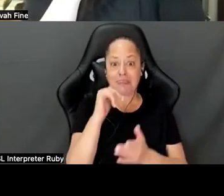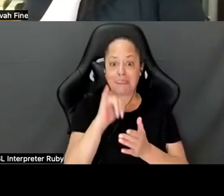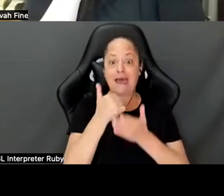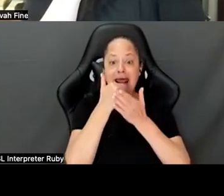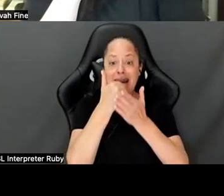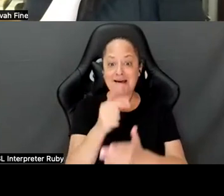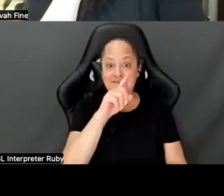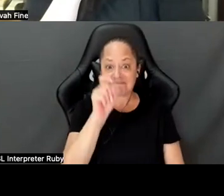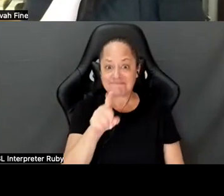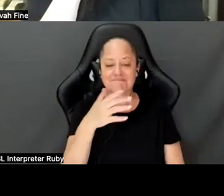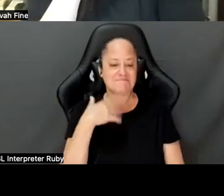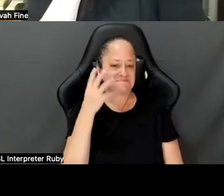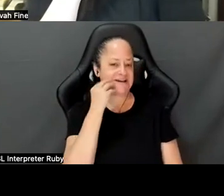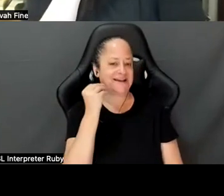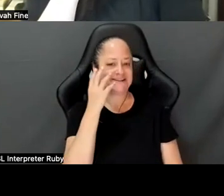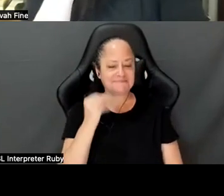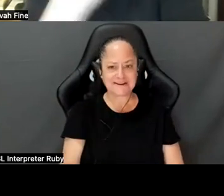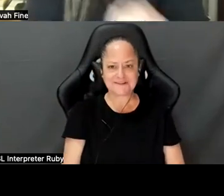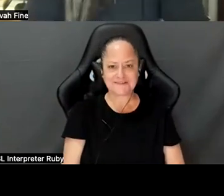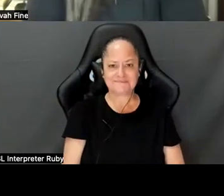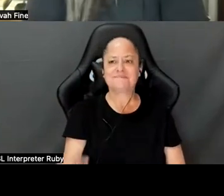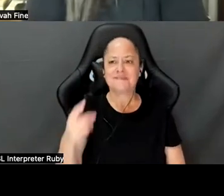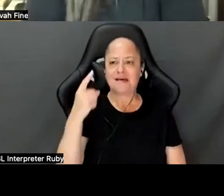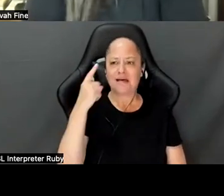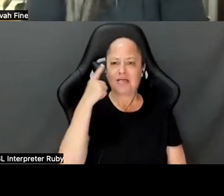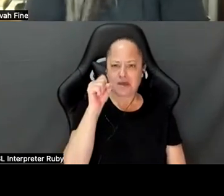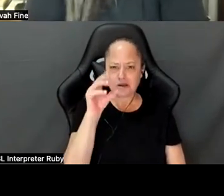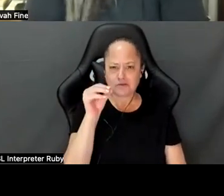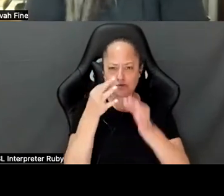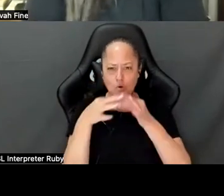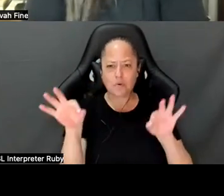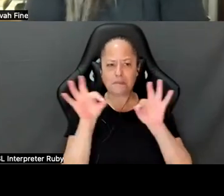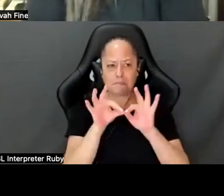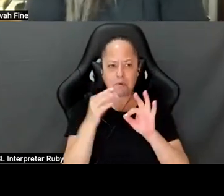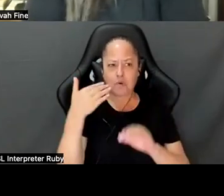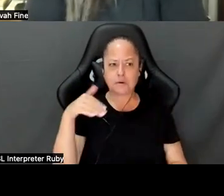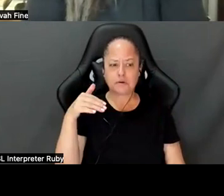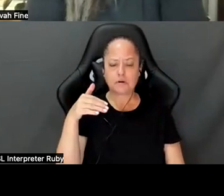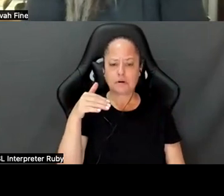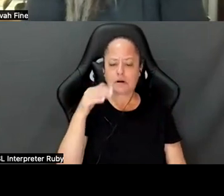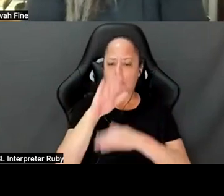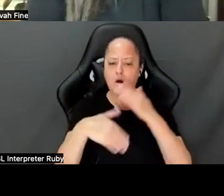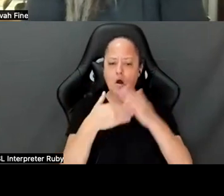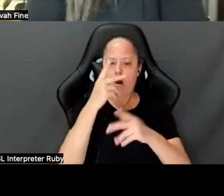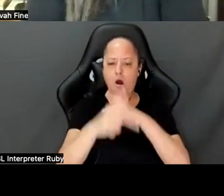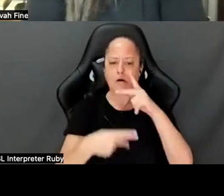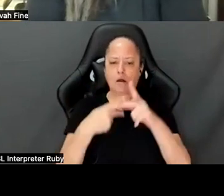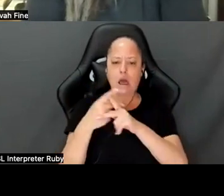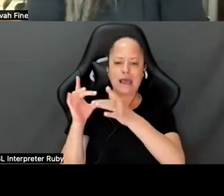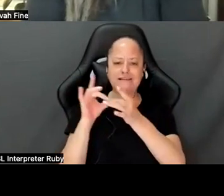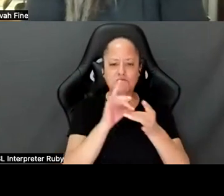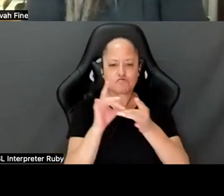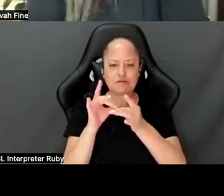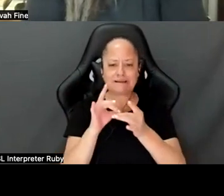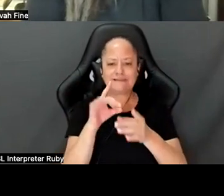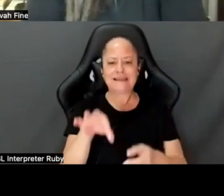experience. No, I think that's so important, because in all types of relationships, especially with